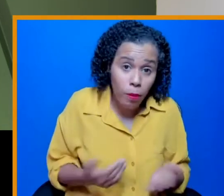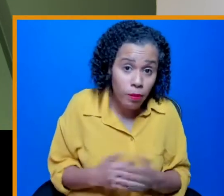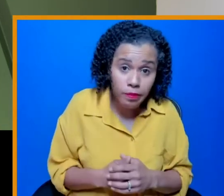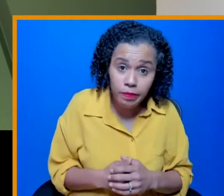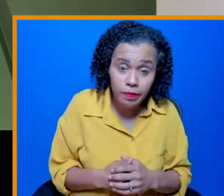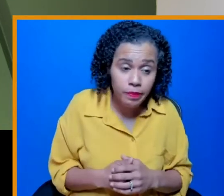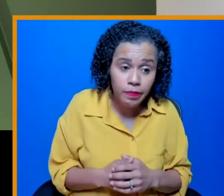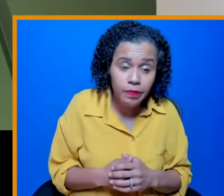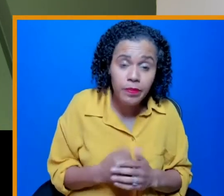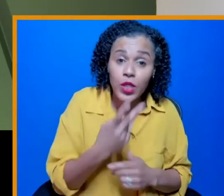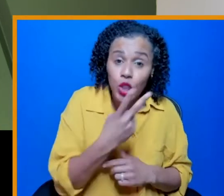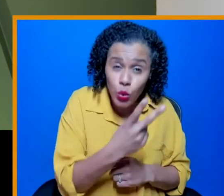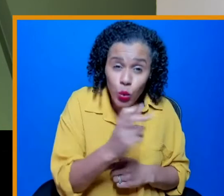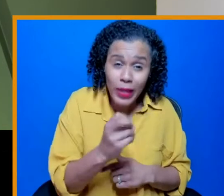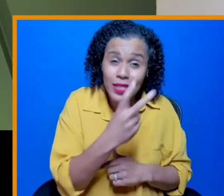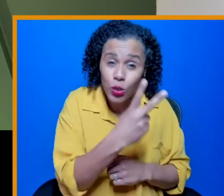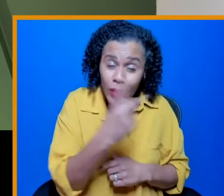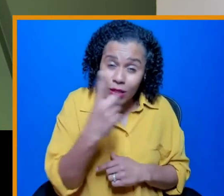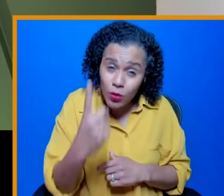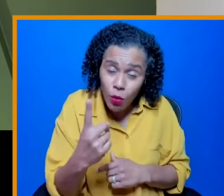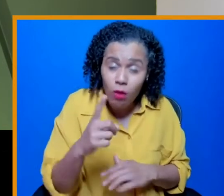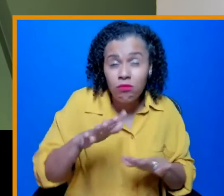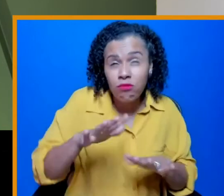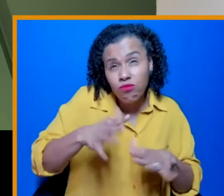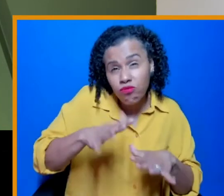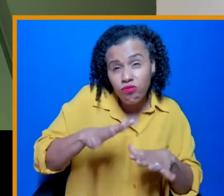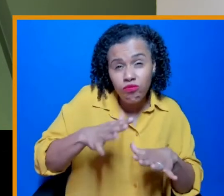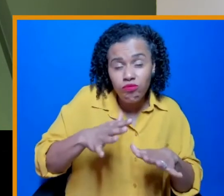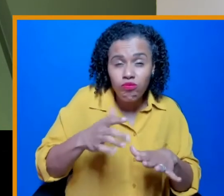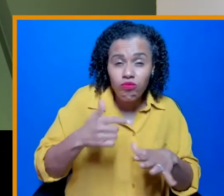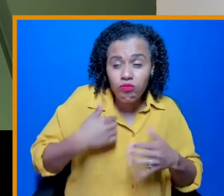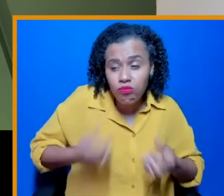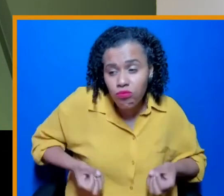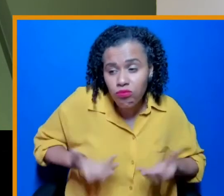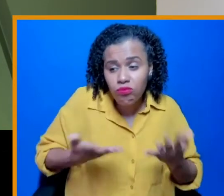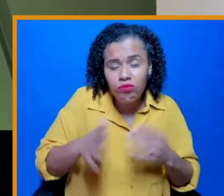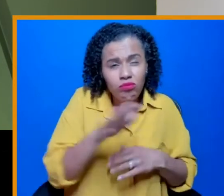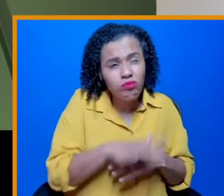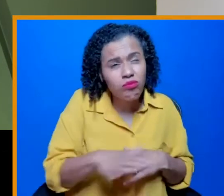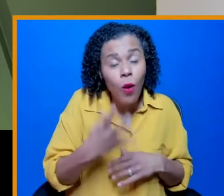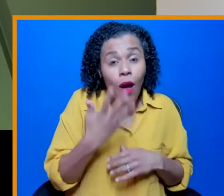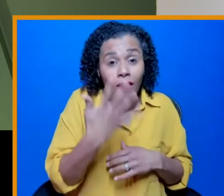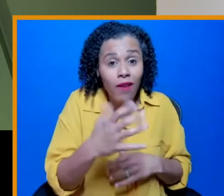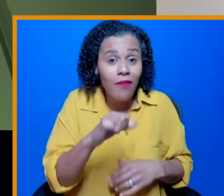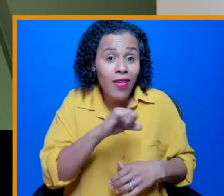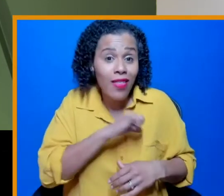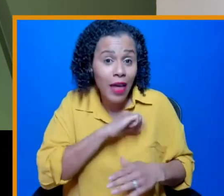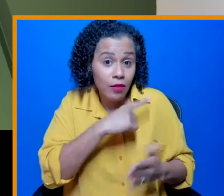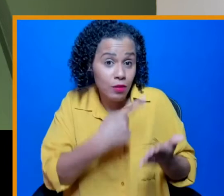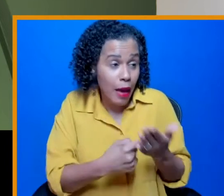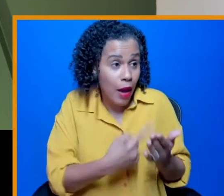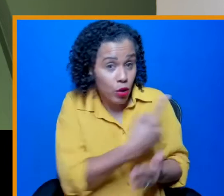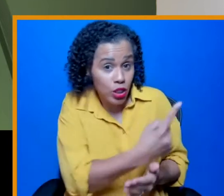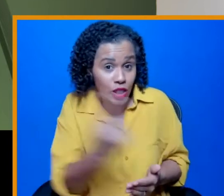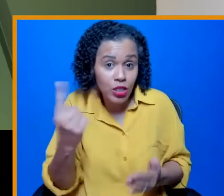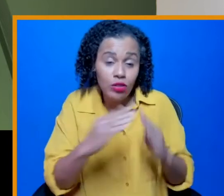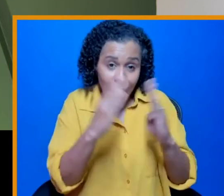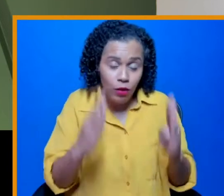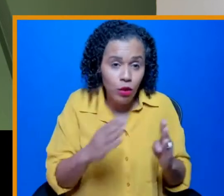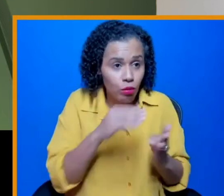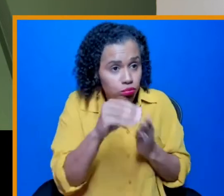In 2021, on average, we spent around £5,000 per household on